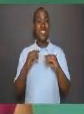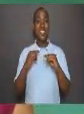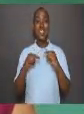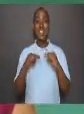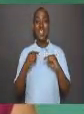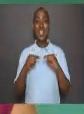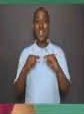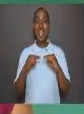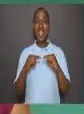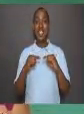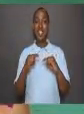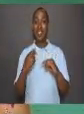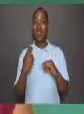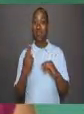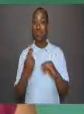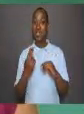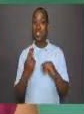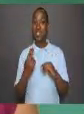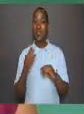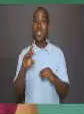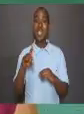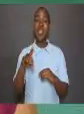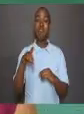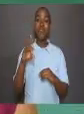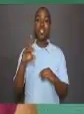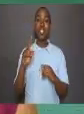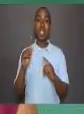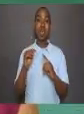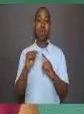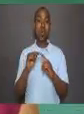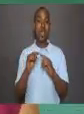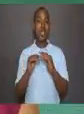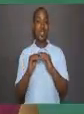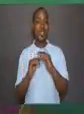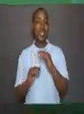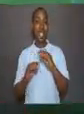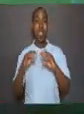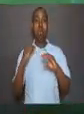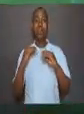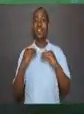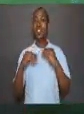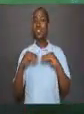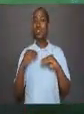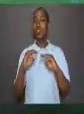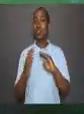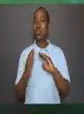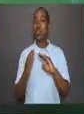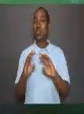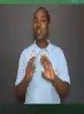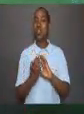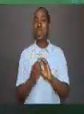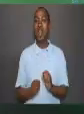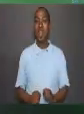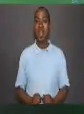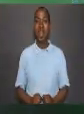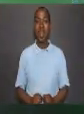which means it goes from high to low concentration. Now that we know